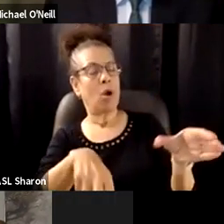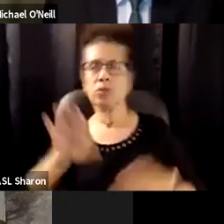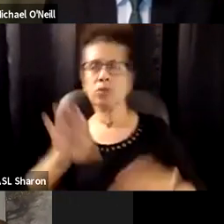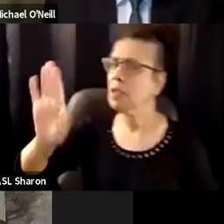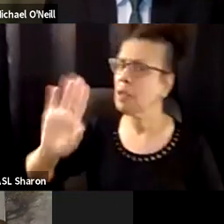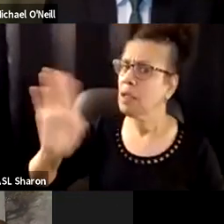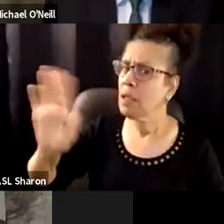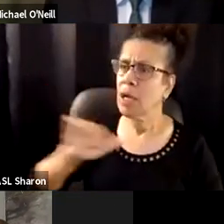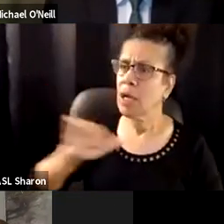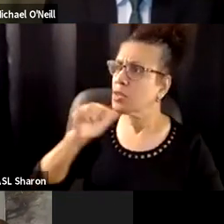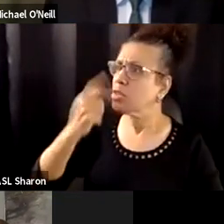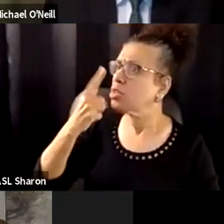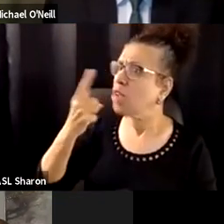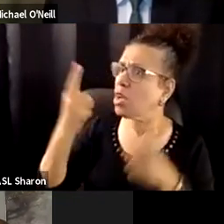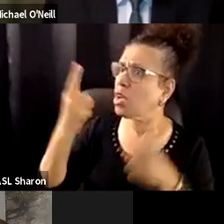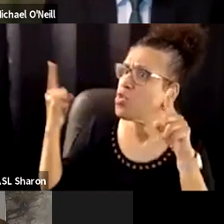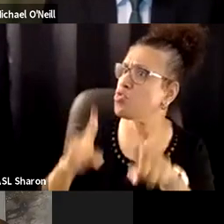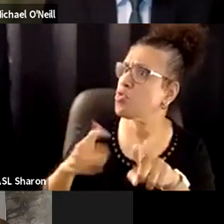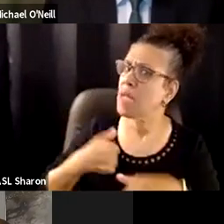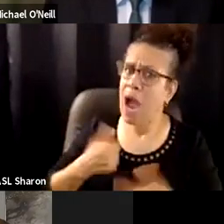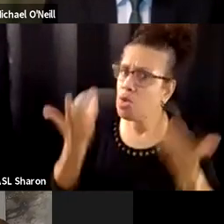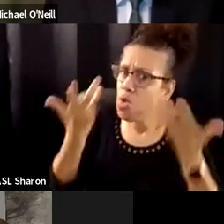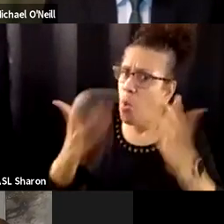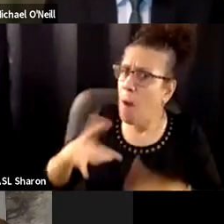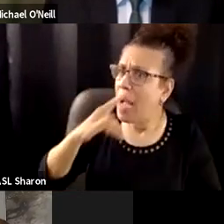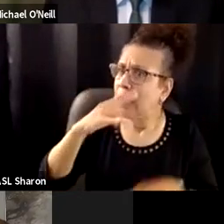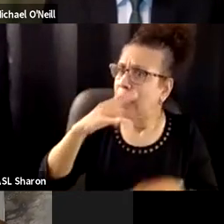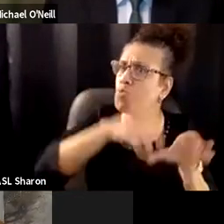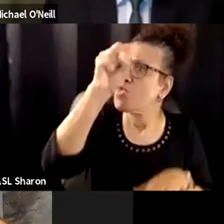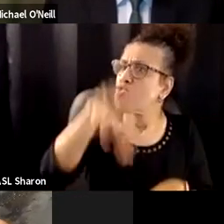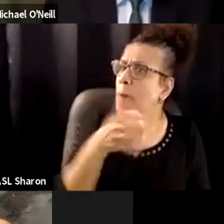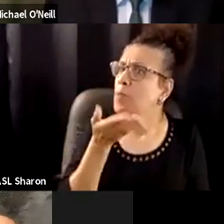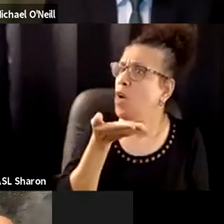not the agreement where i want my kids to be dropped